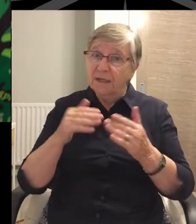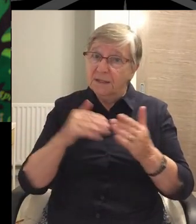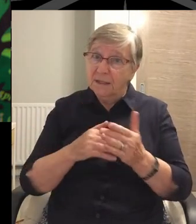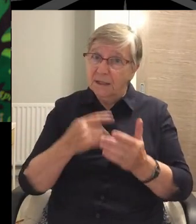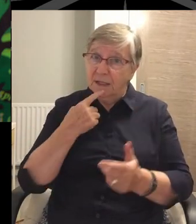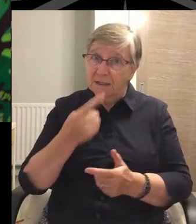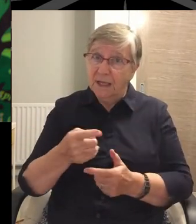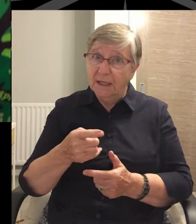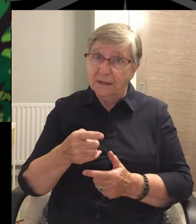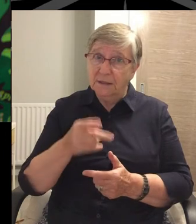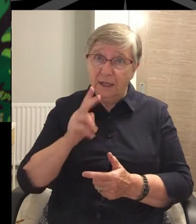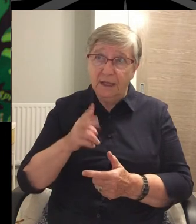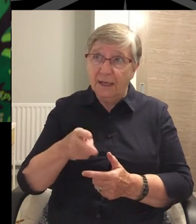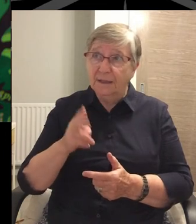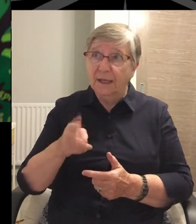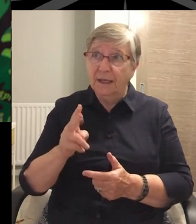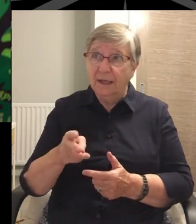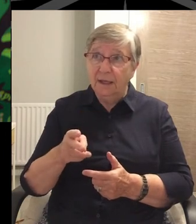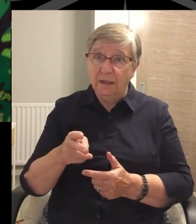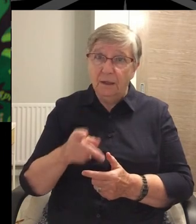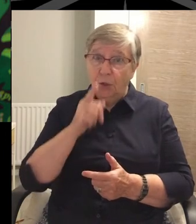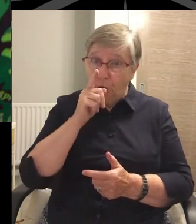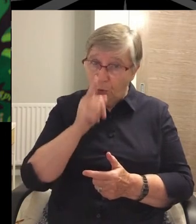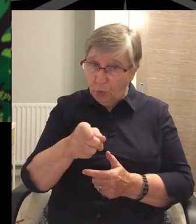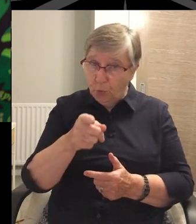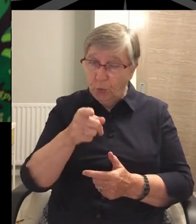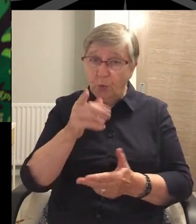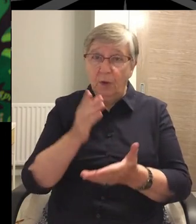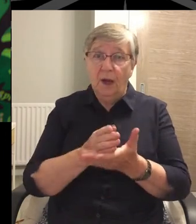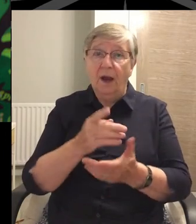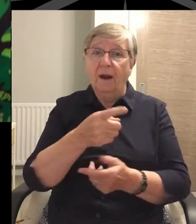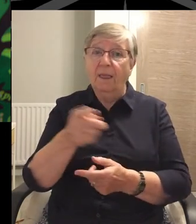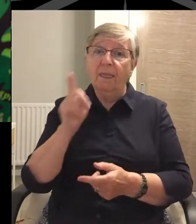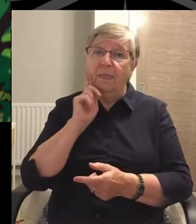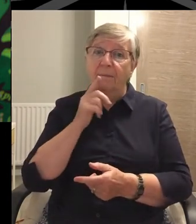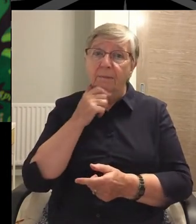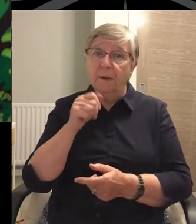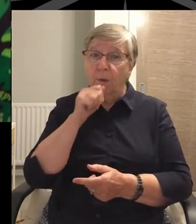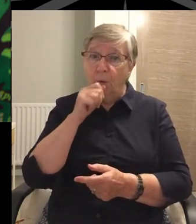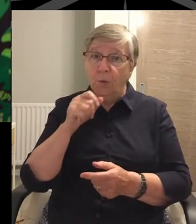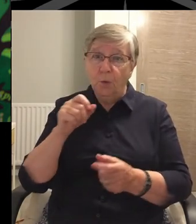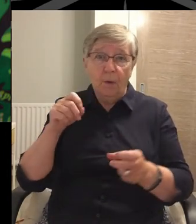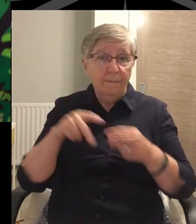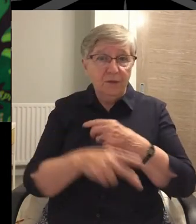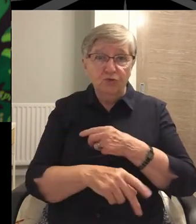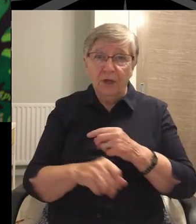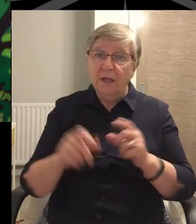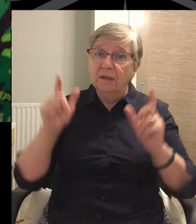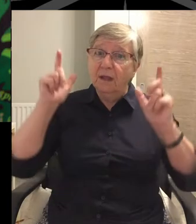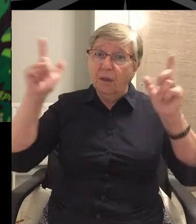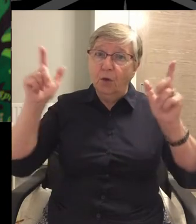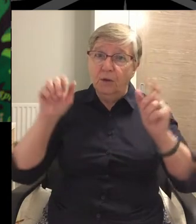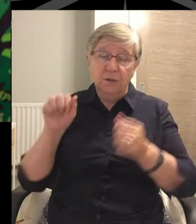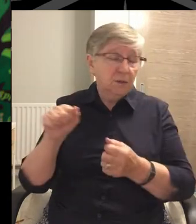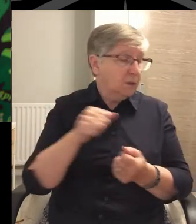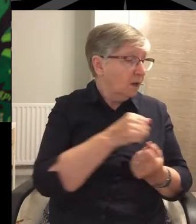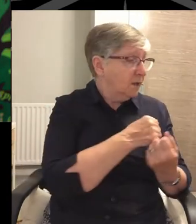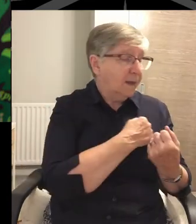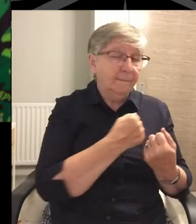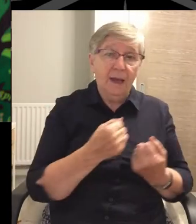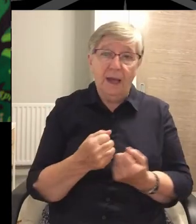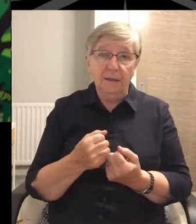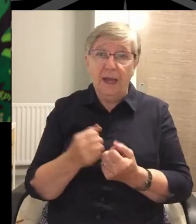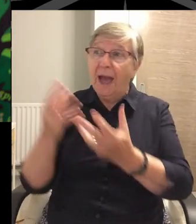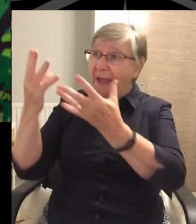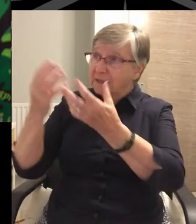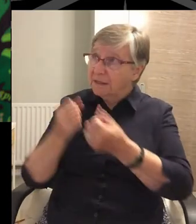But, says Ezekiel time and again, you are the ones who failed, who betrayed the Lord, turning